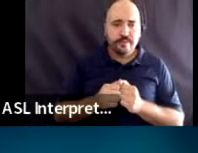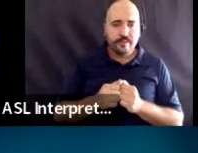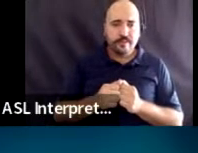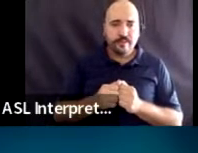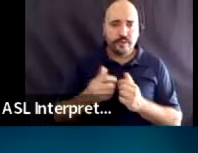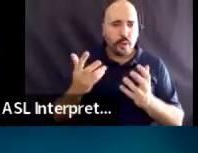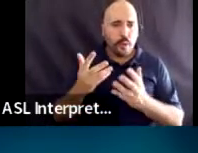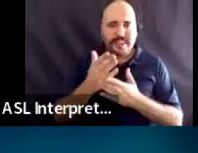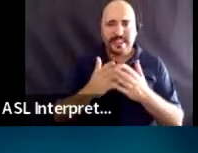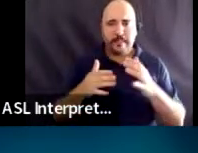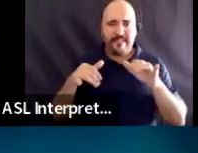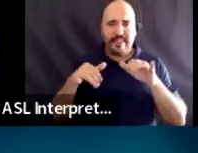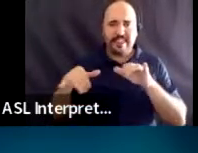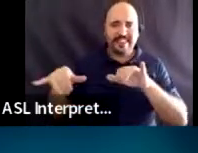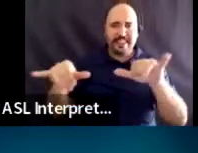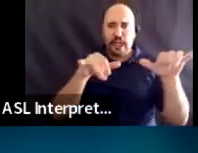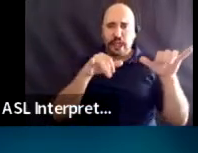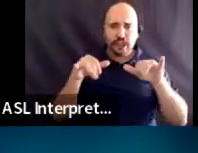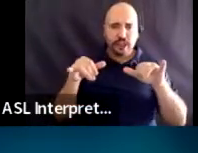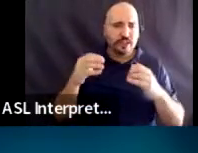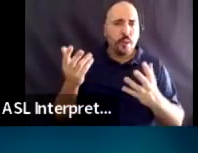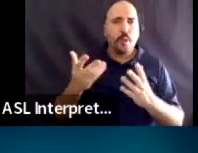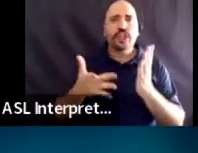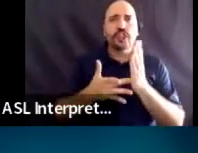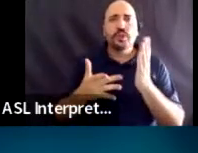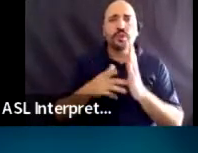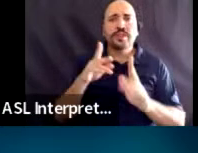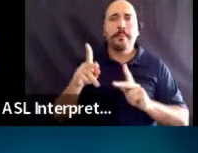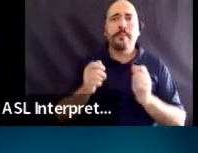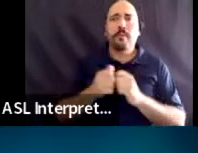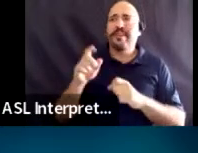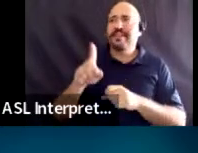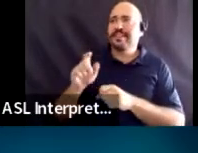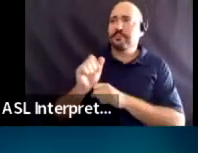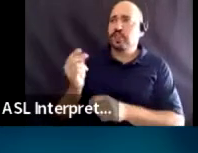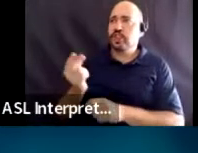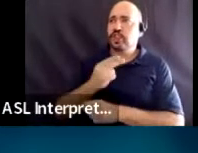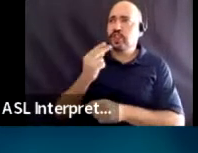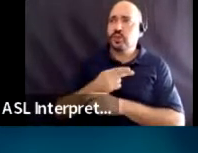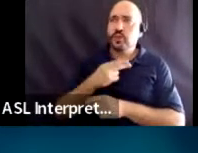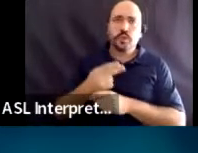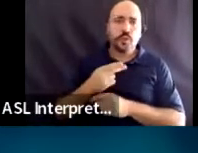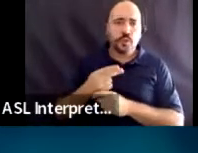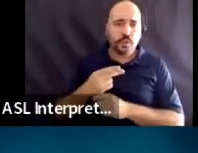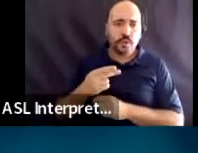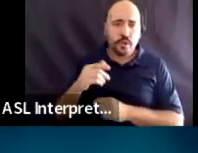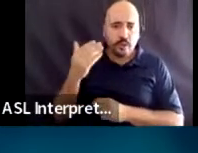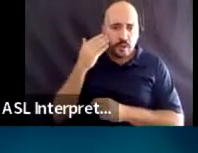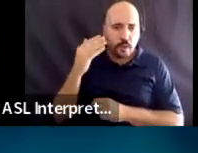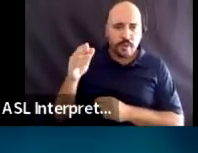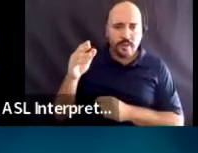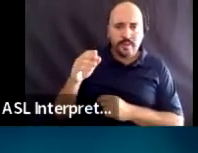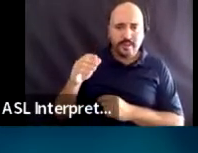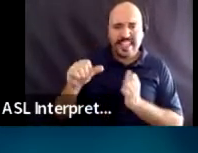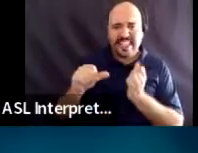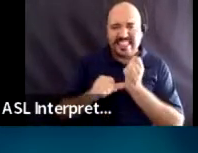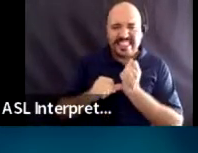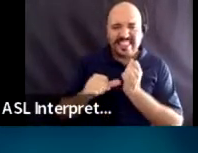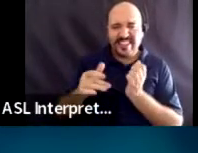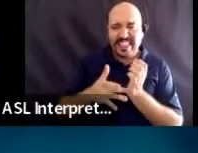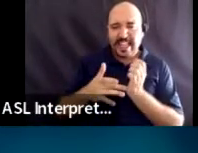What are the standards and what tools do people with disabilities use, otherwise known as assistive